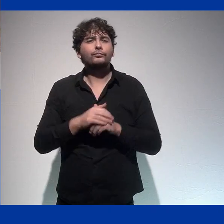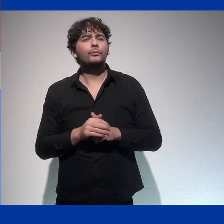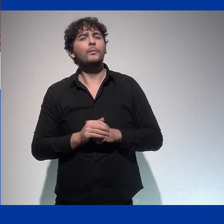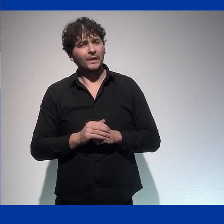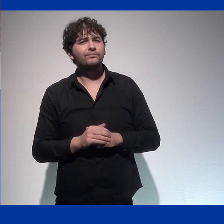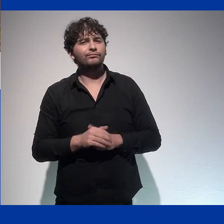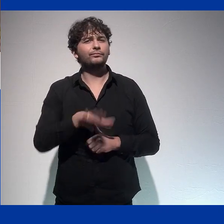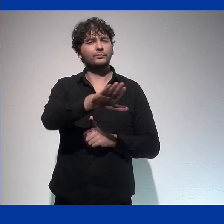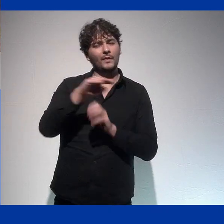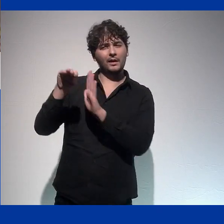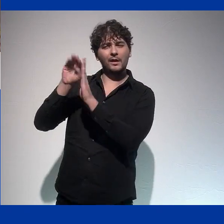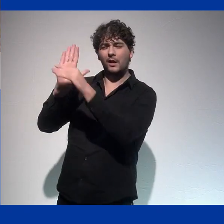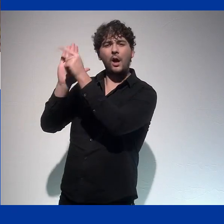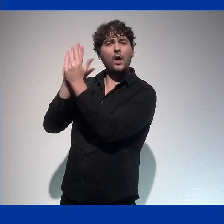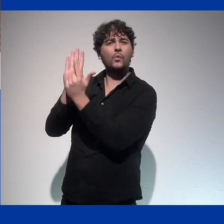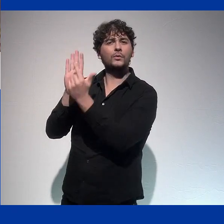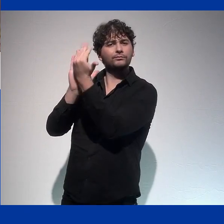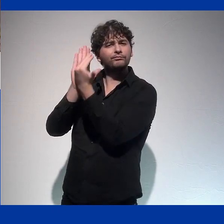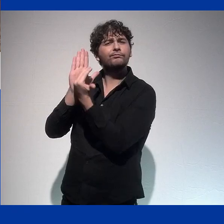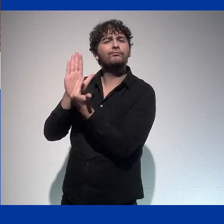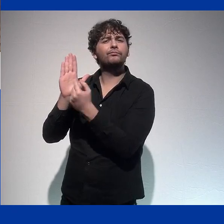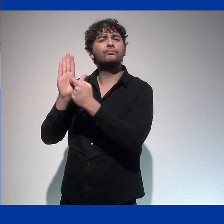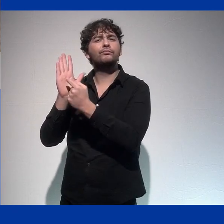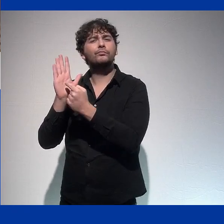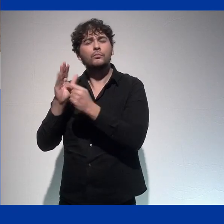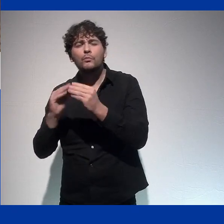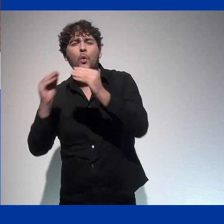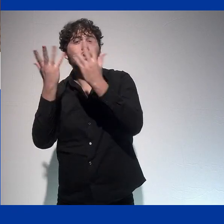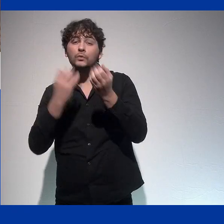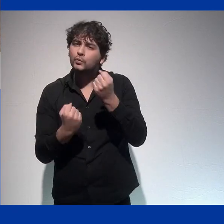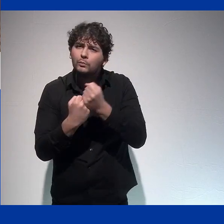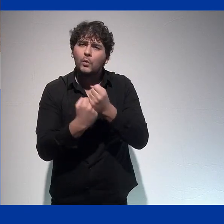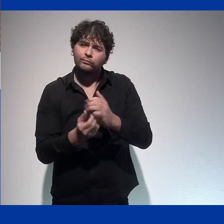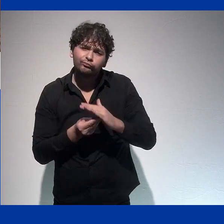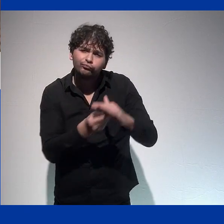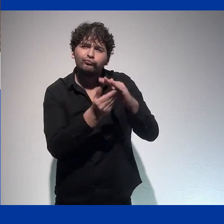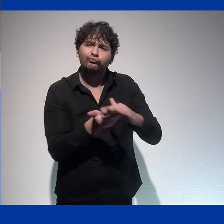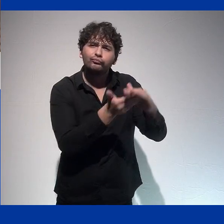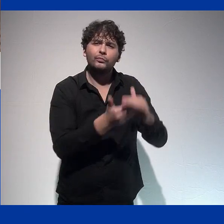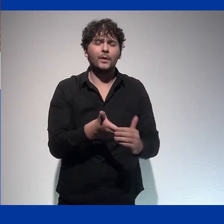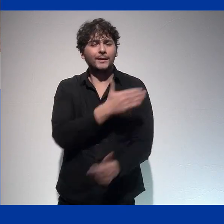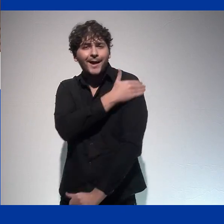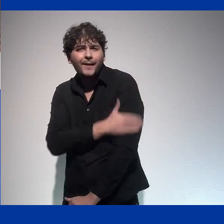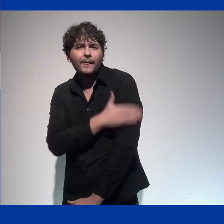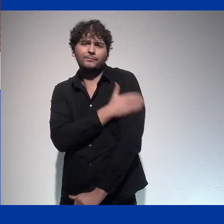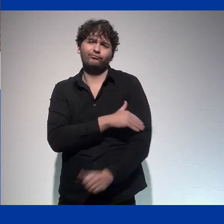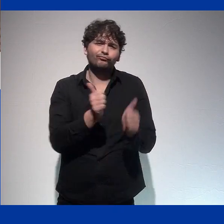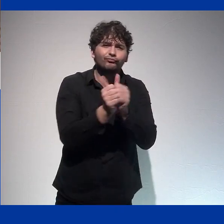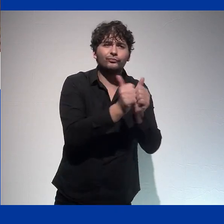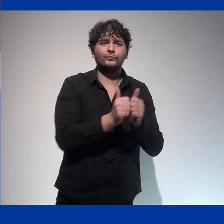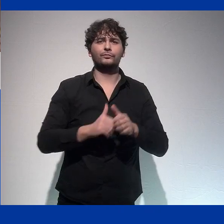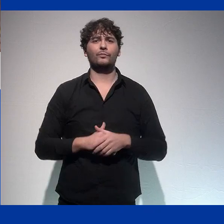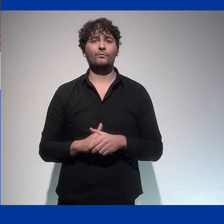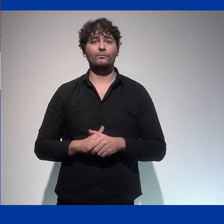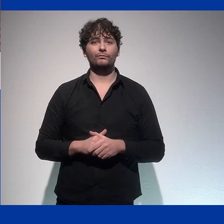to not input their own agenda and their own ego inside the work that they do.